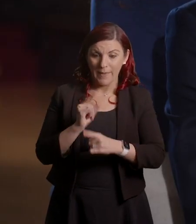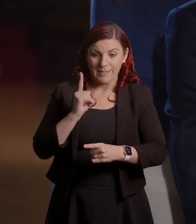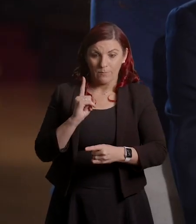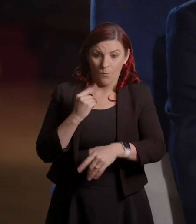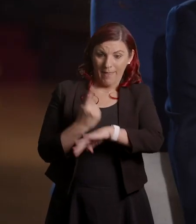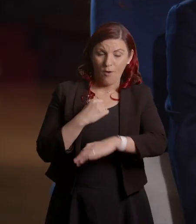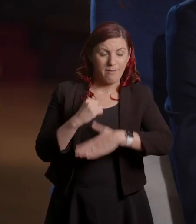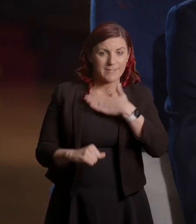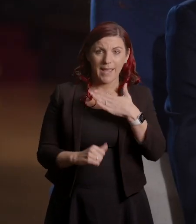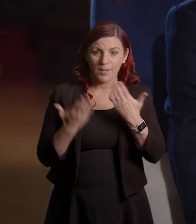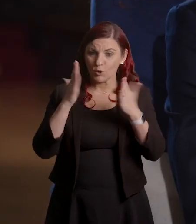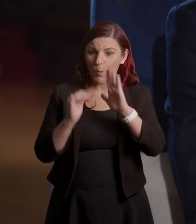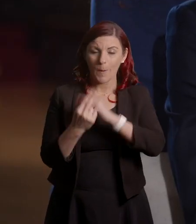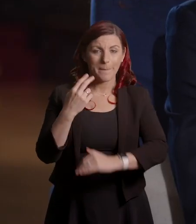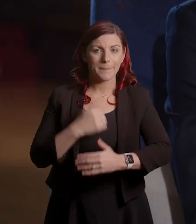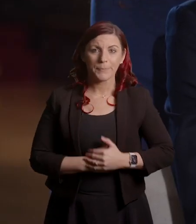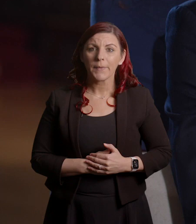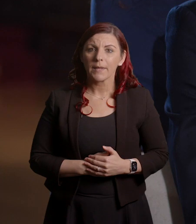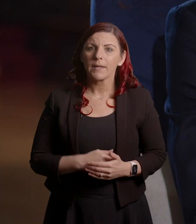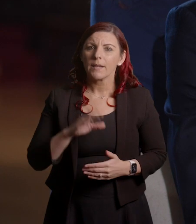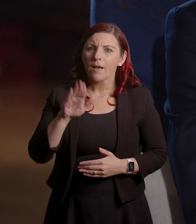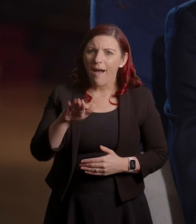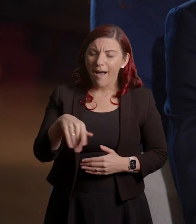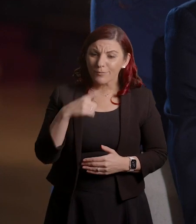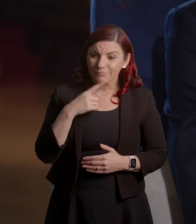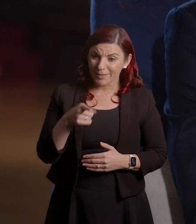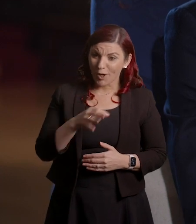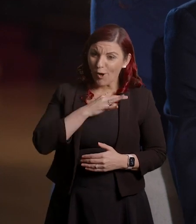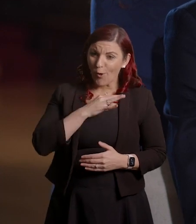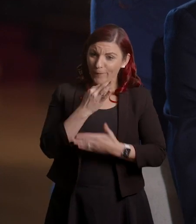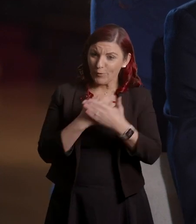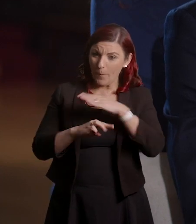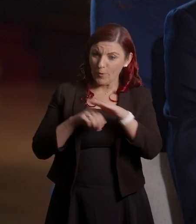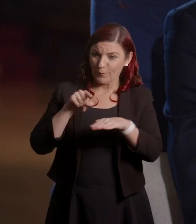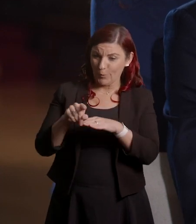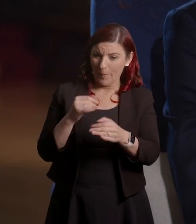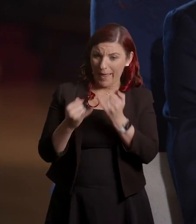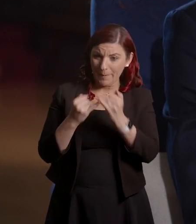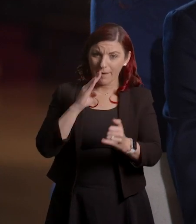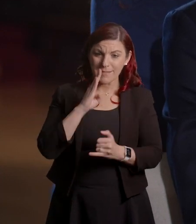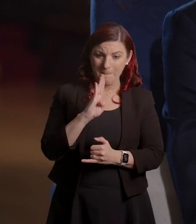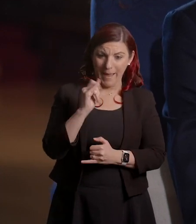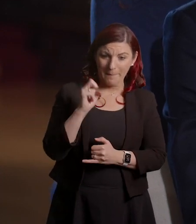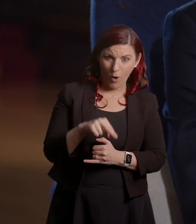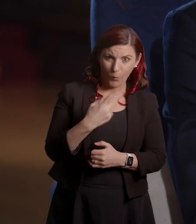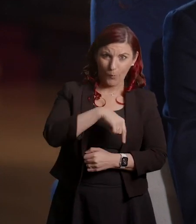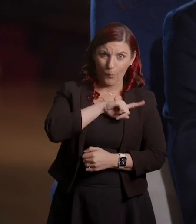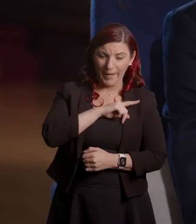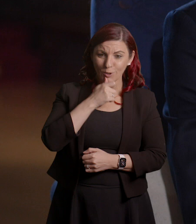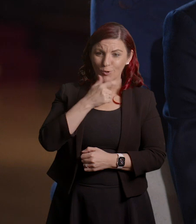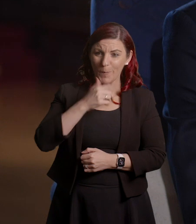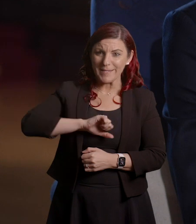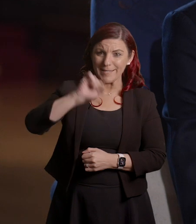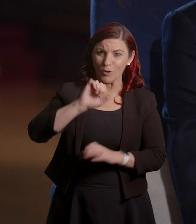show up. John, it's been a pretty decent few months for yourself on the pitch. Ballymun-Kickham's winning the Dublin